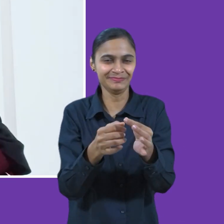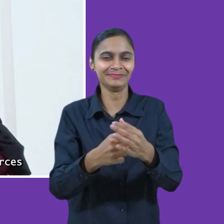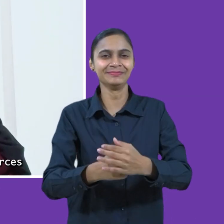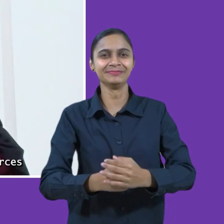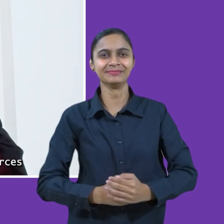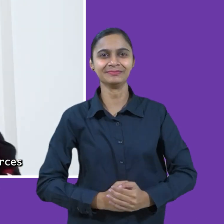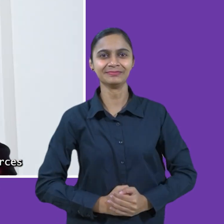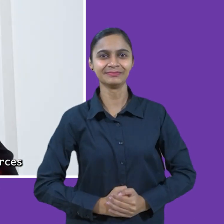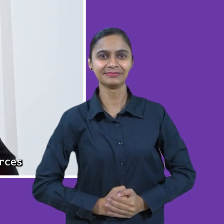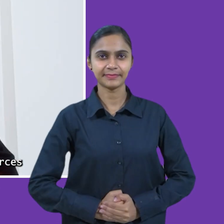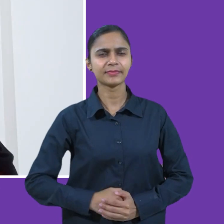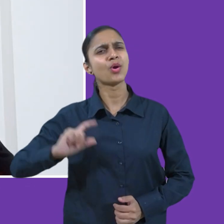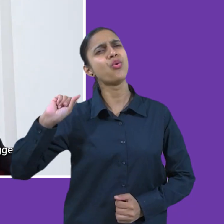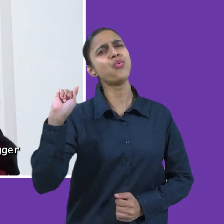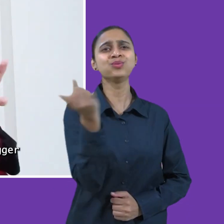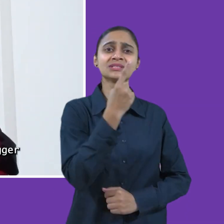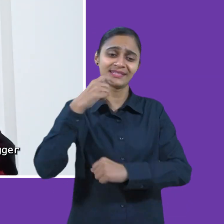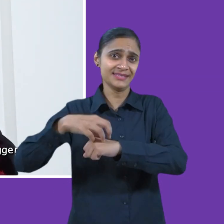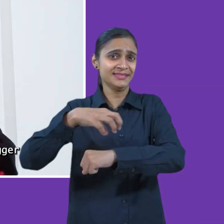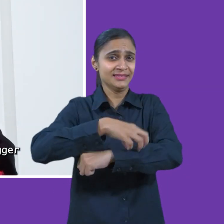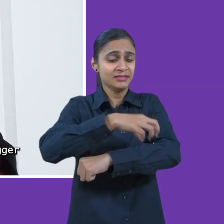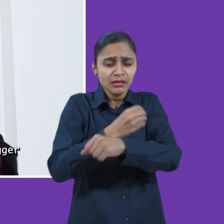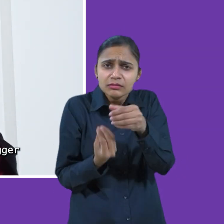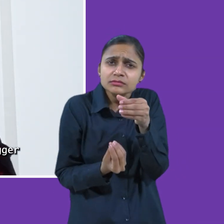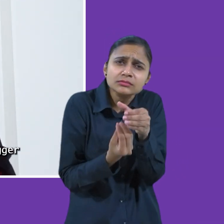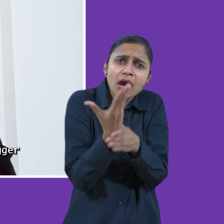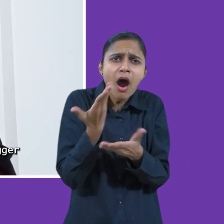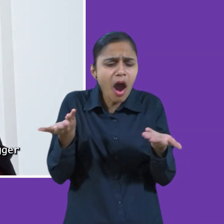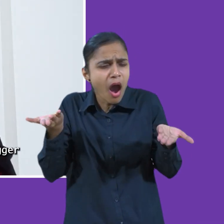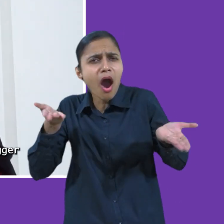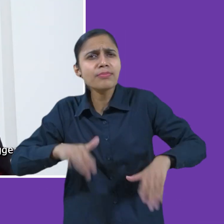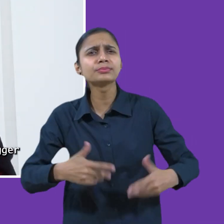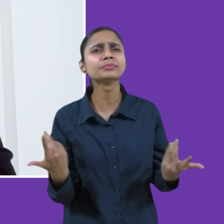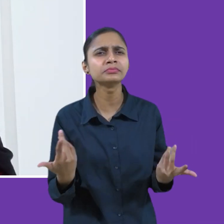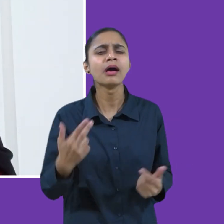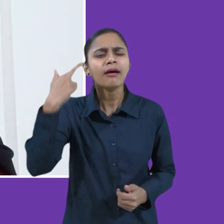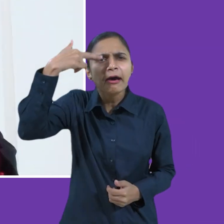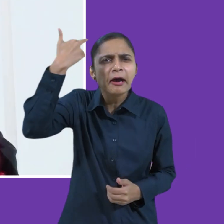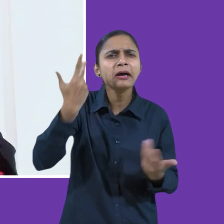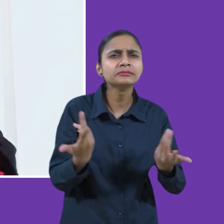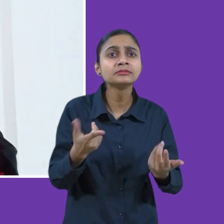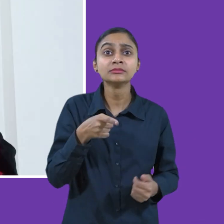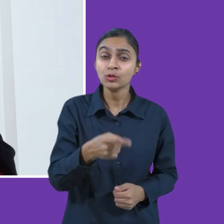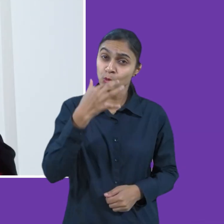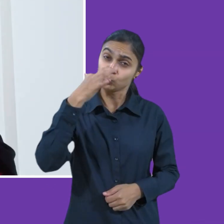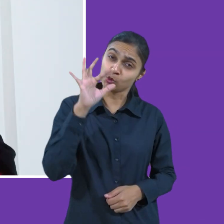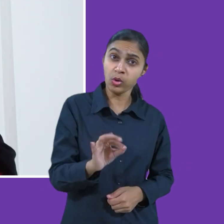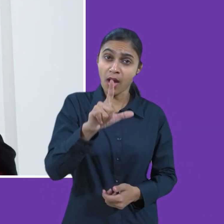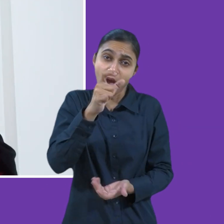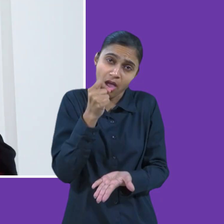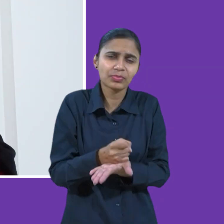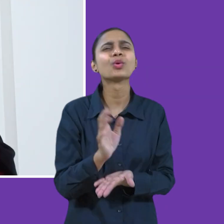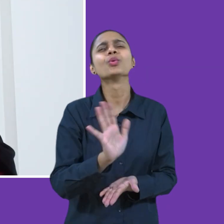gathered information from all these sources, and now I'm going to speak about the trigger patterns. So what are the common